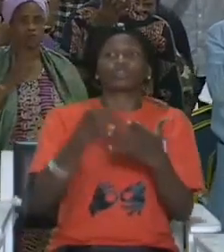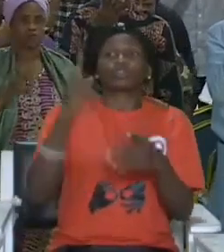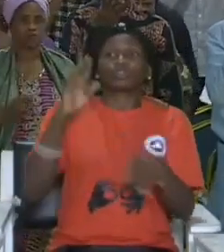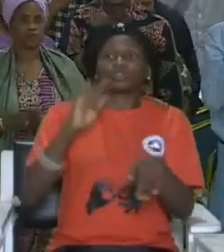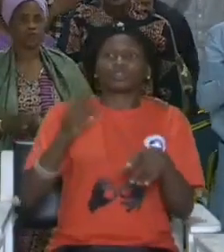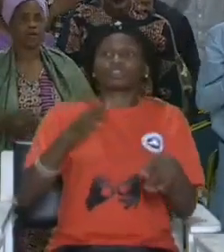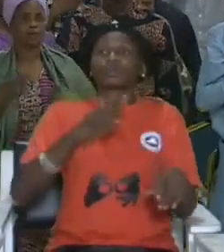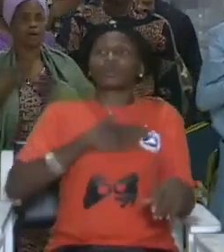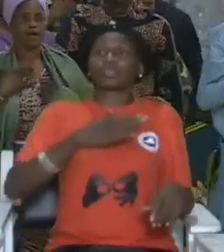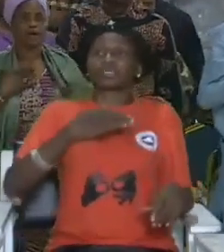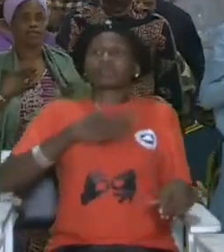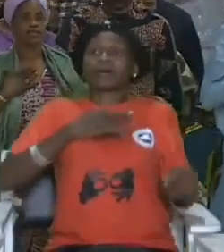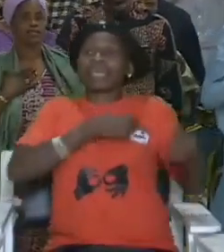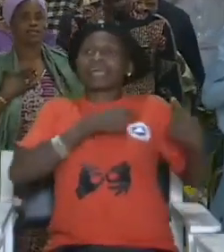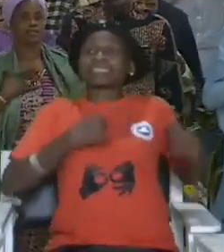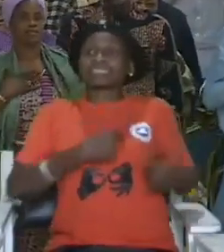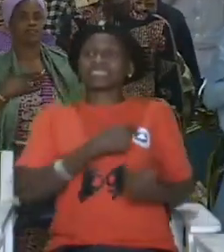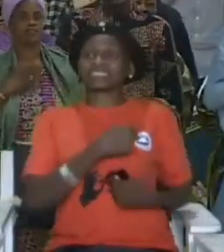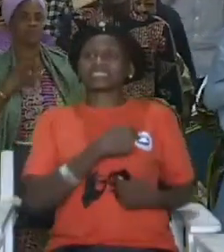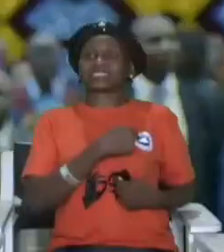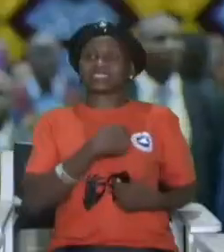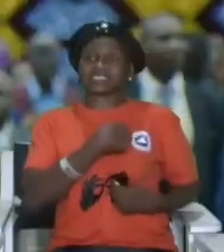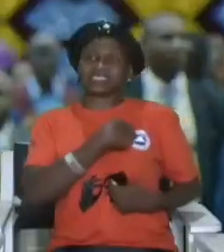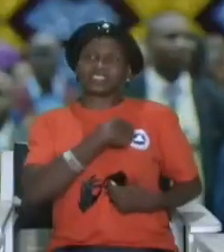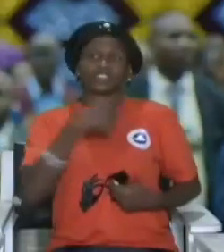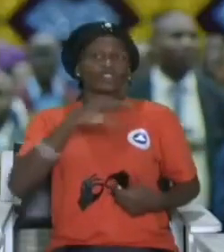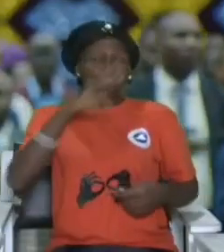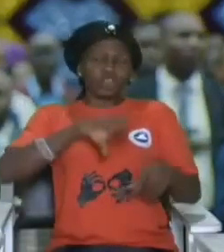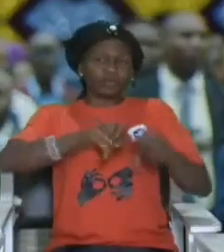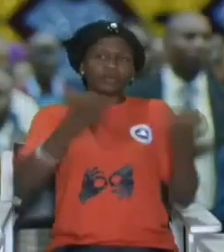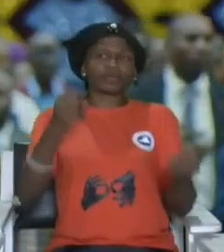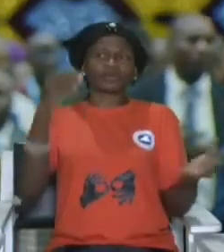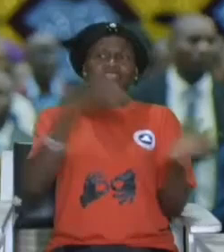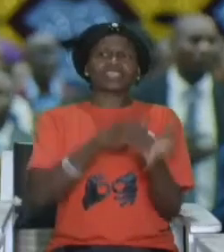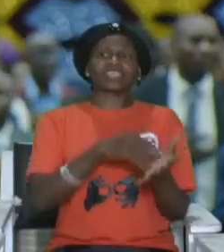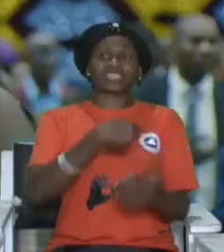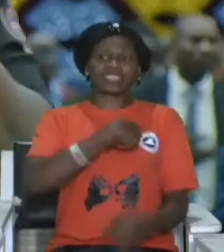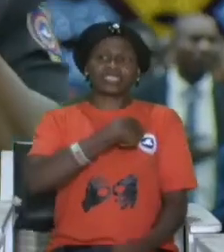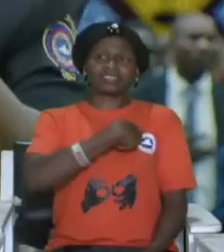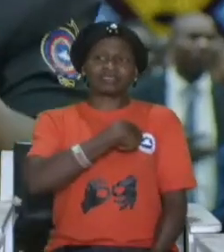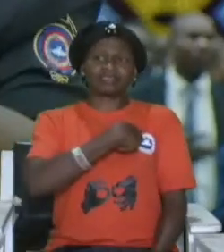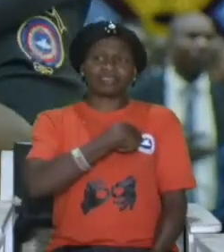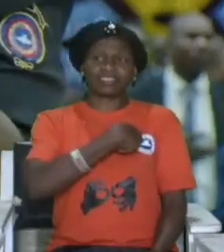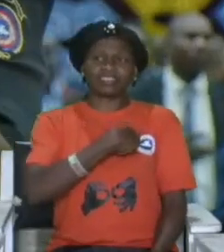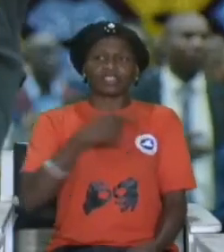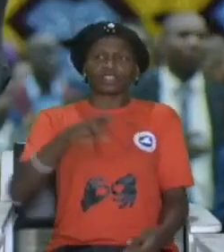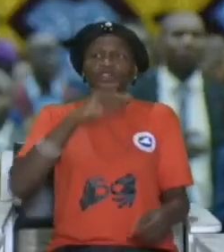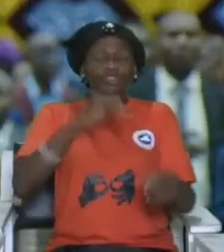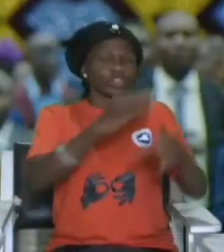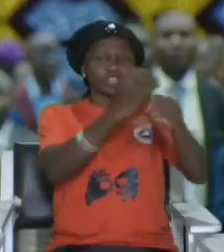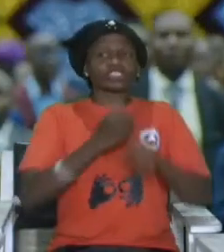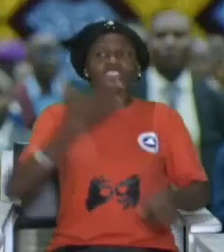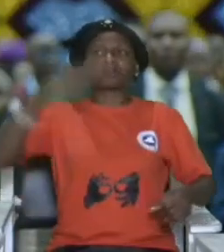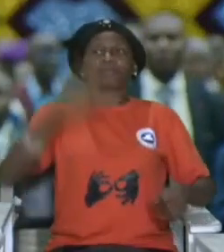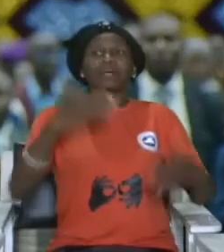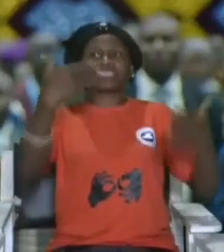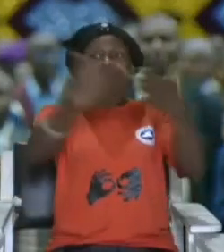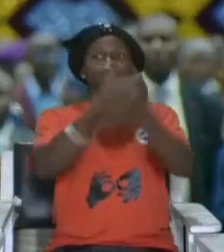heart. Say, my heart. You will not be broken again. You will not receive bad